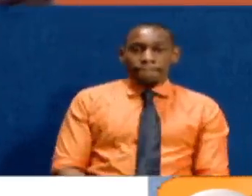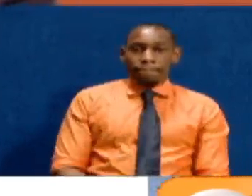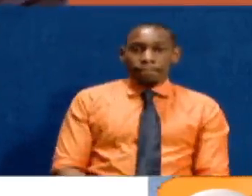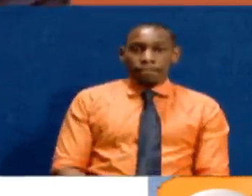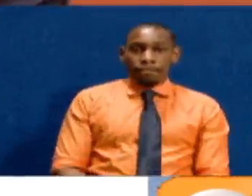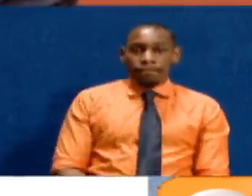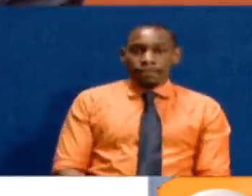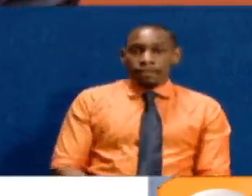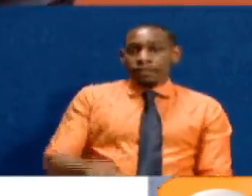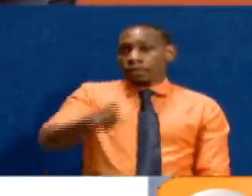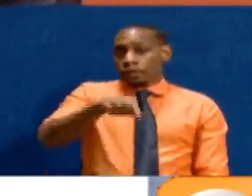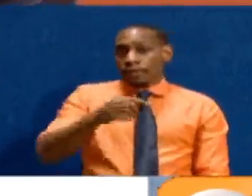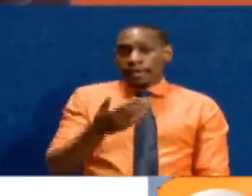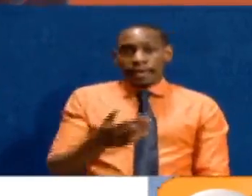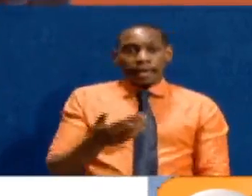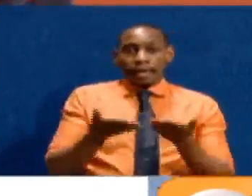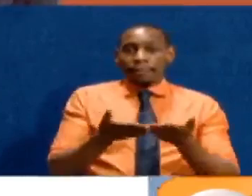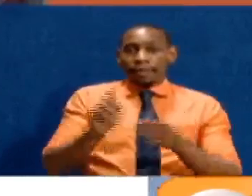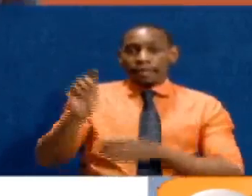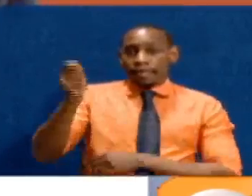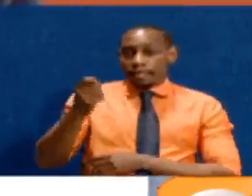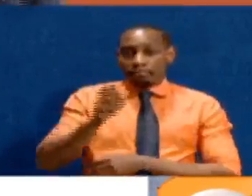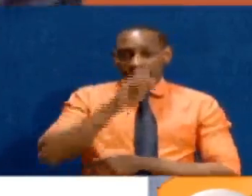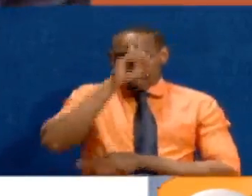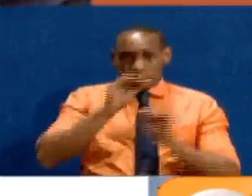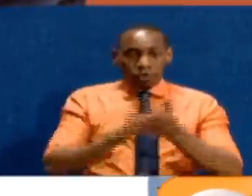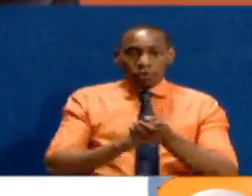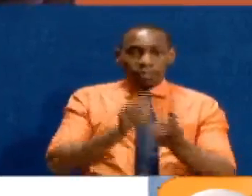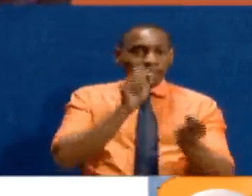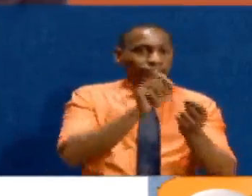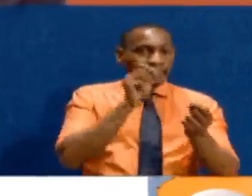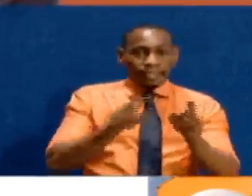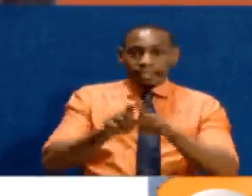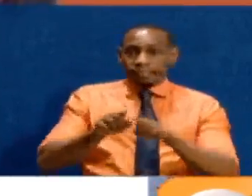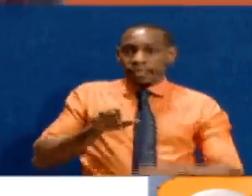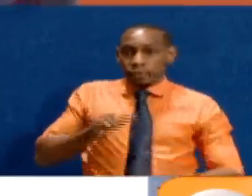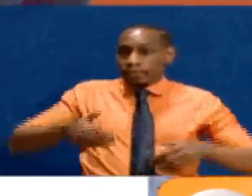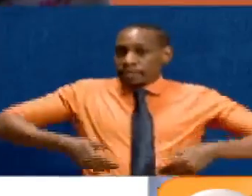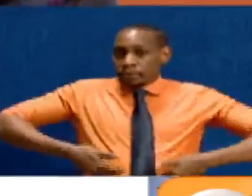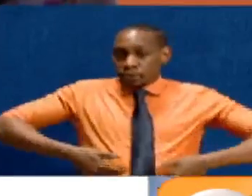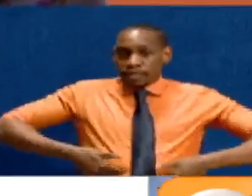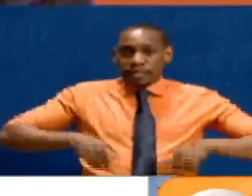don't take seriously in Kenya is genetic testing. So I think like for these younger women, then